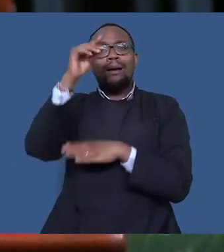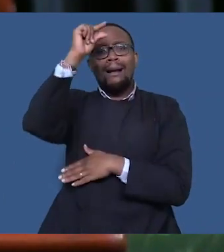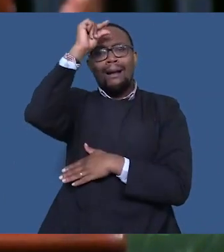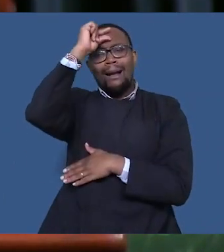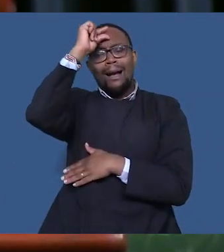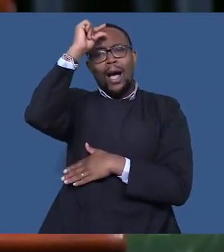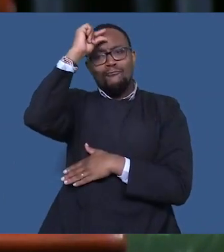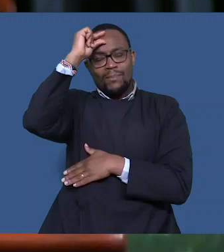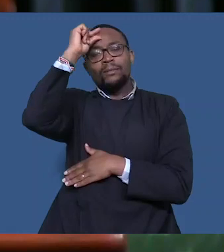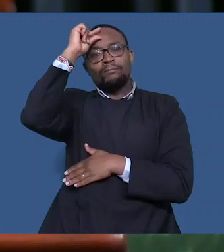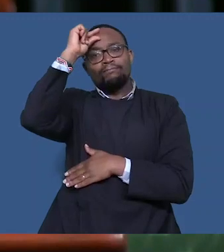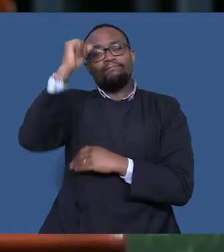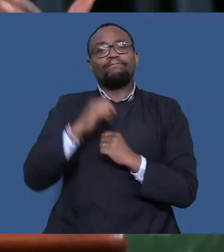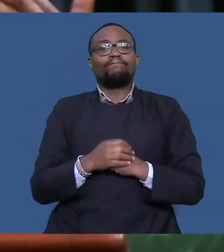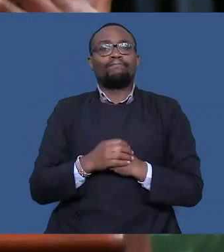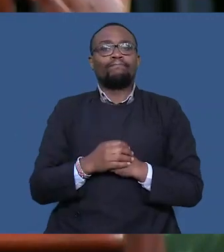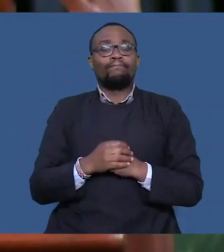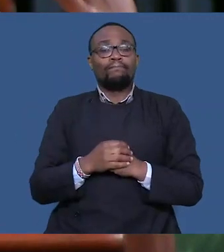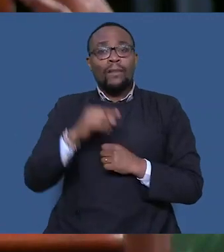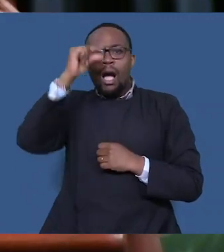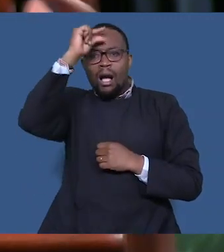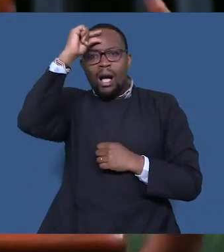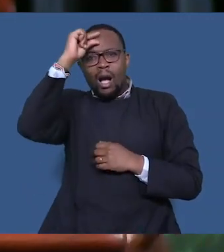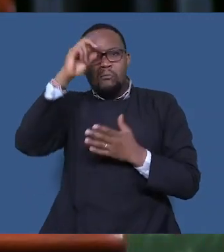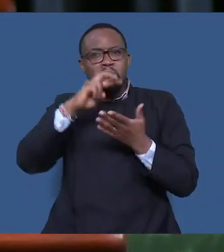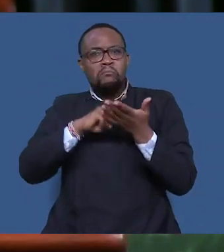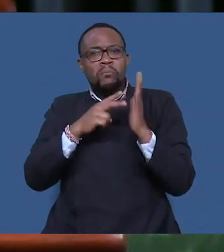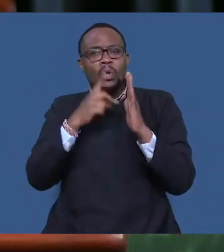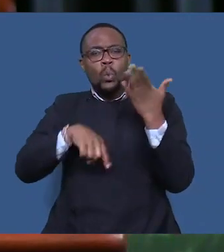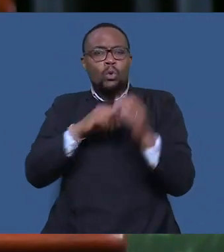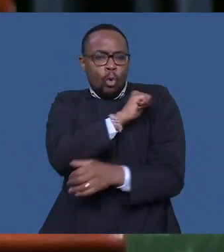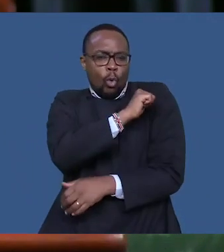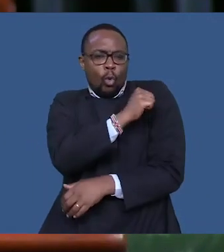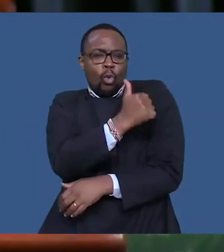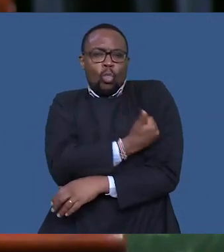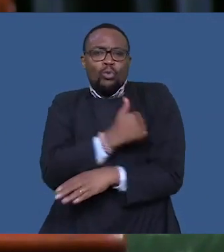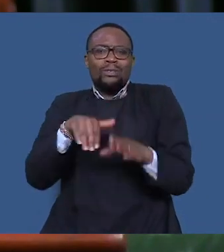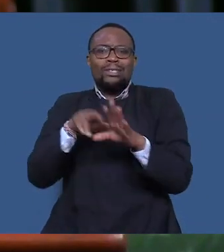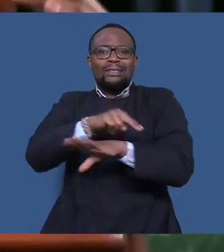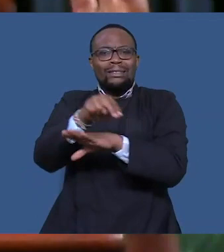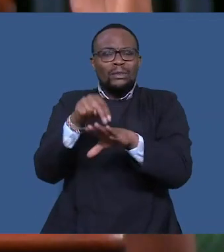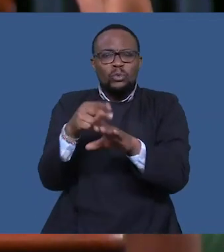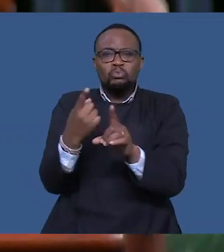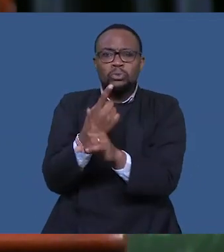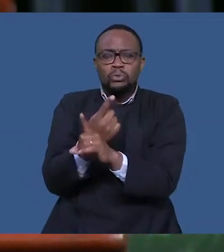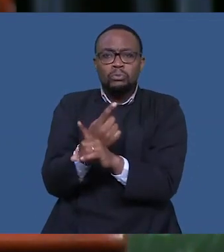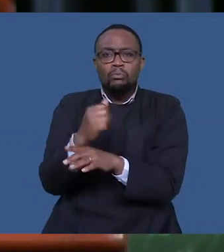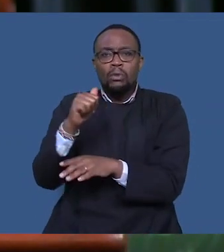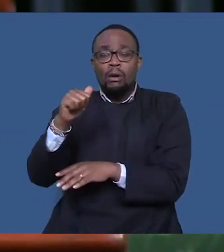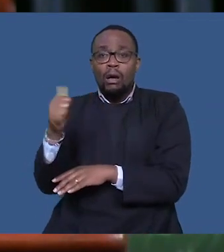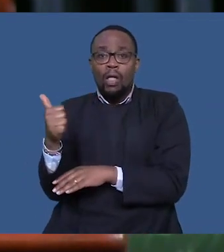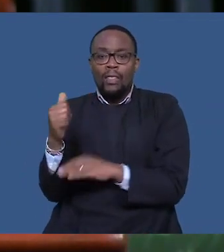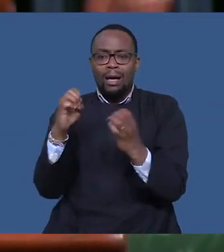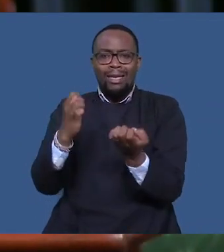the pillar of government, which just entails the authority of the land and political institution. The other area is mountain